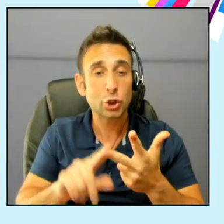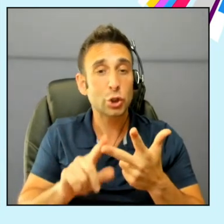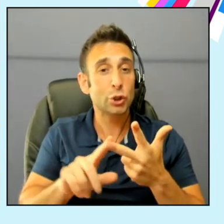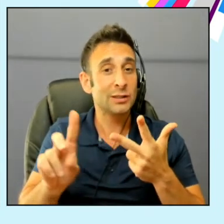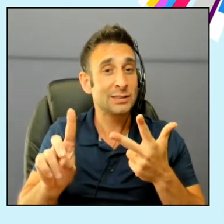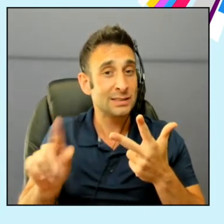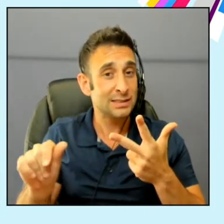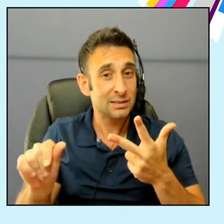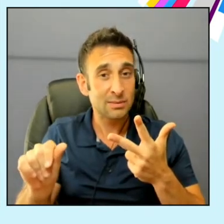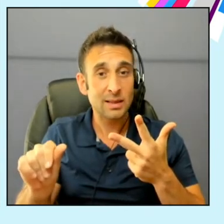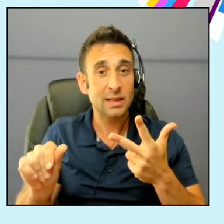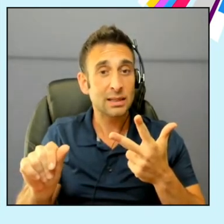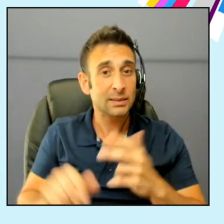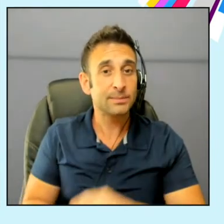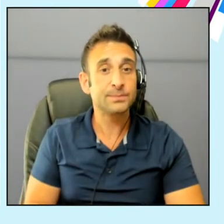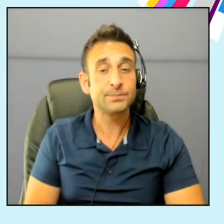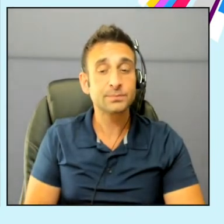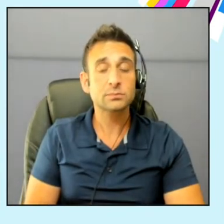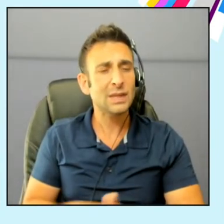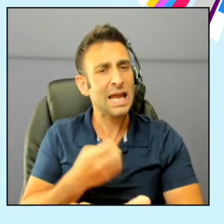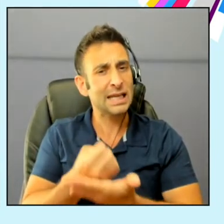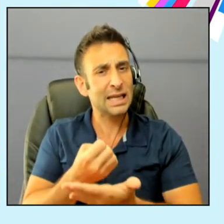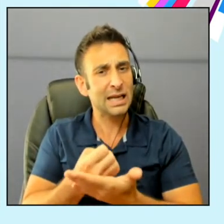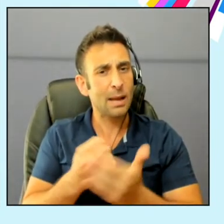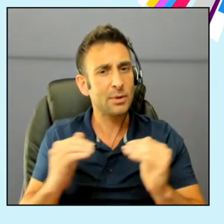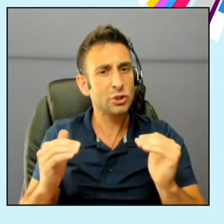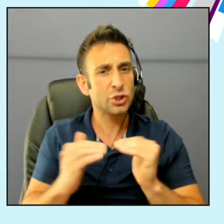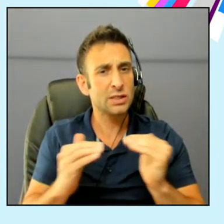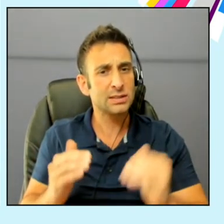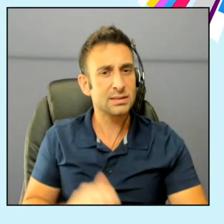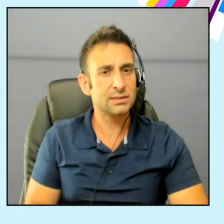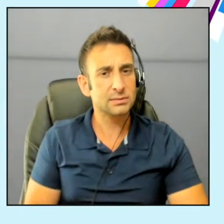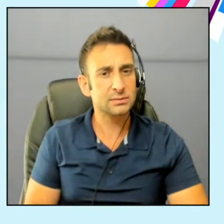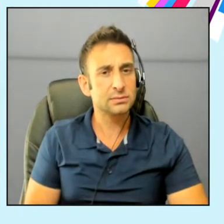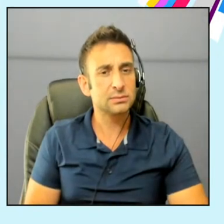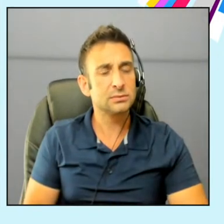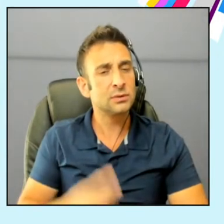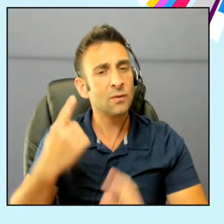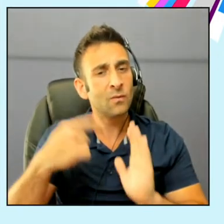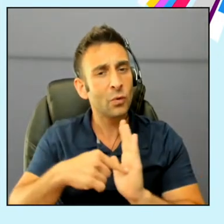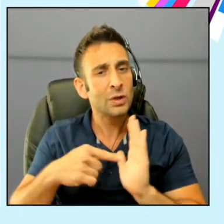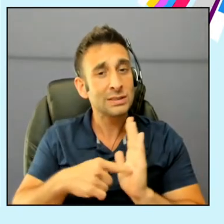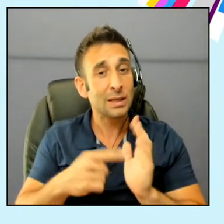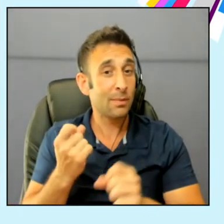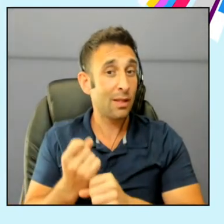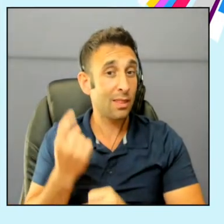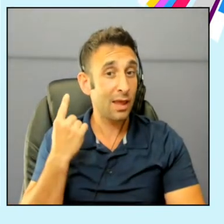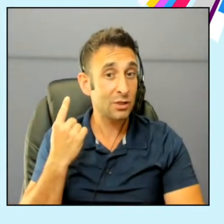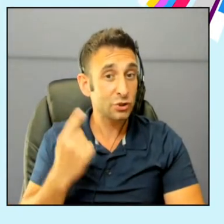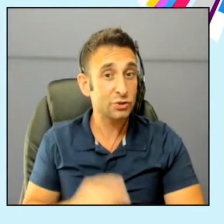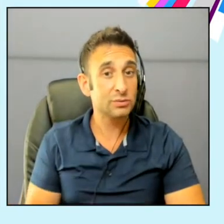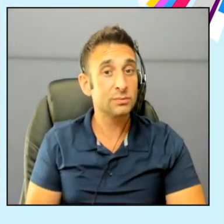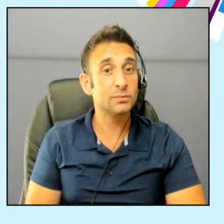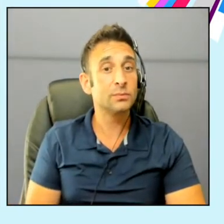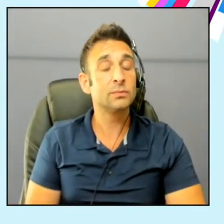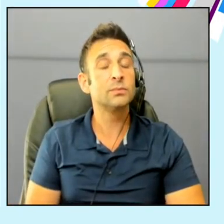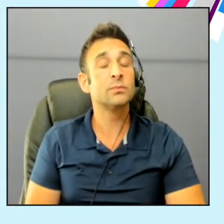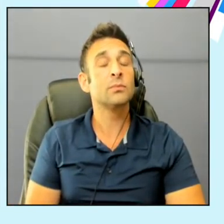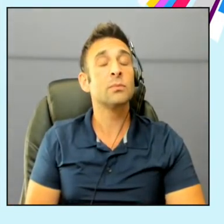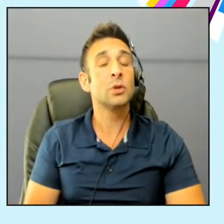I think that, and economic justice. Let me give you an example. For last year in Switzerland, there was a